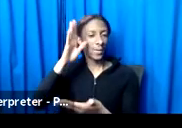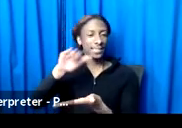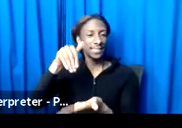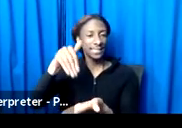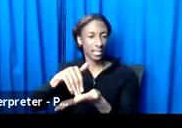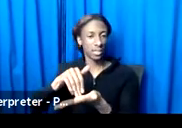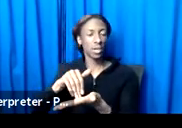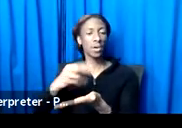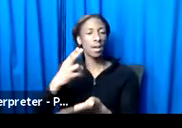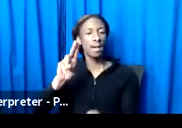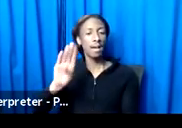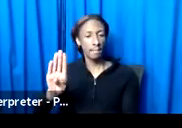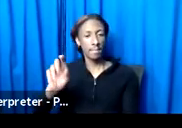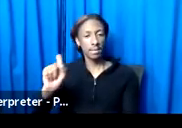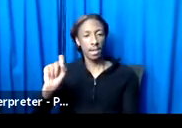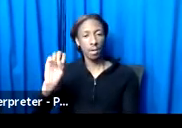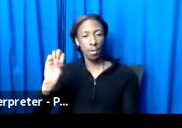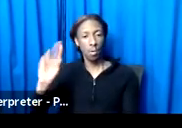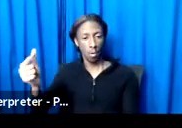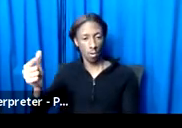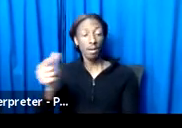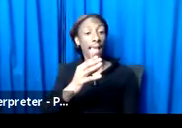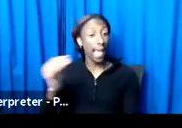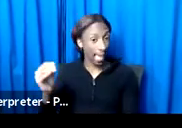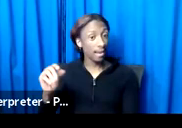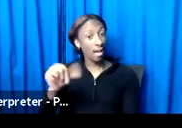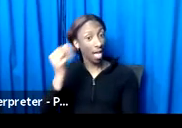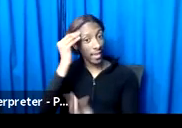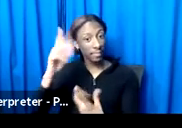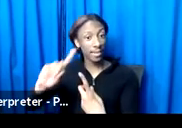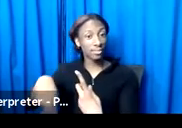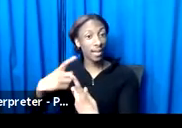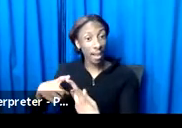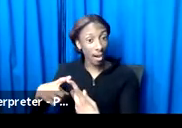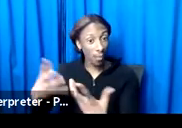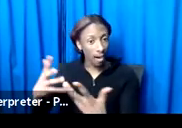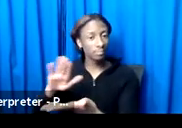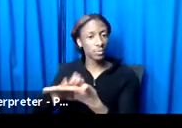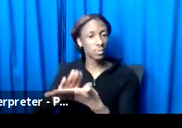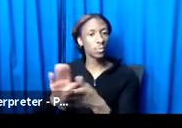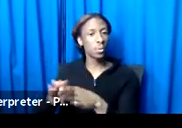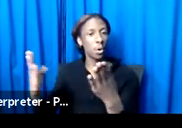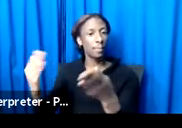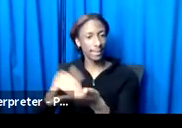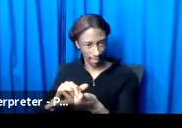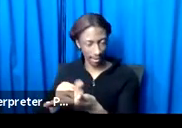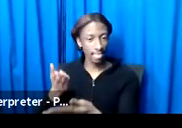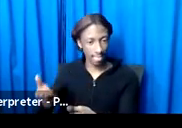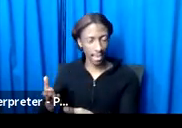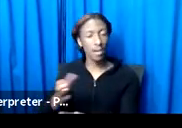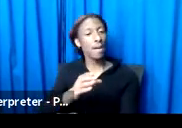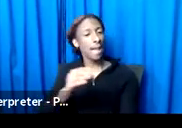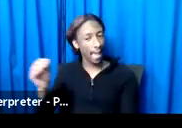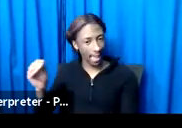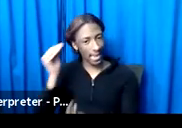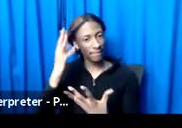parentcenterhub.org, and you can find additional information about school reopenings, as well as information